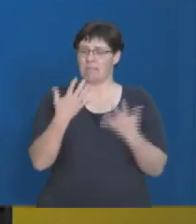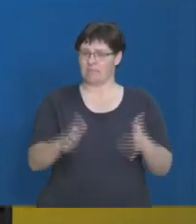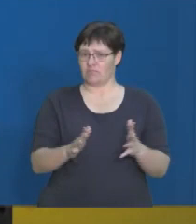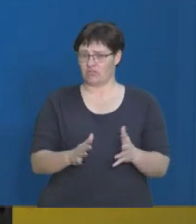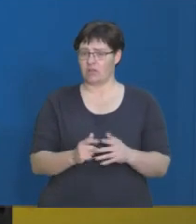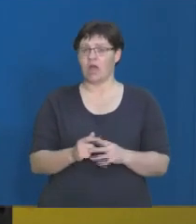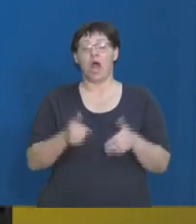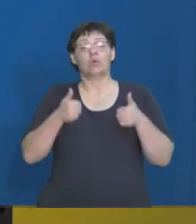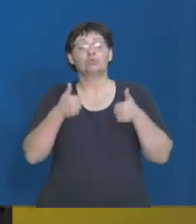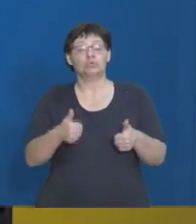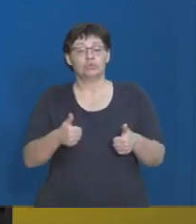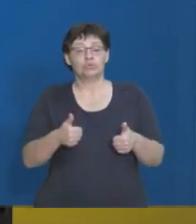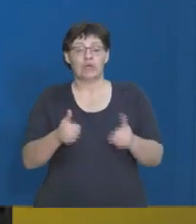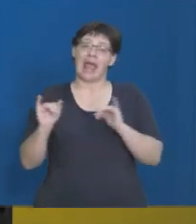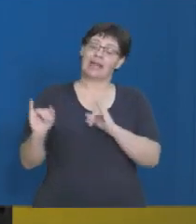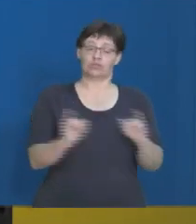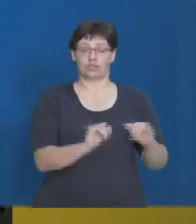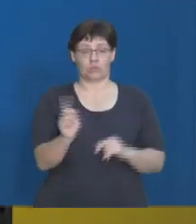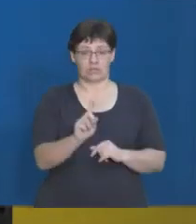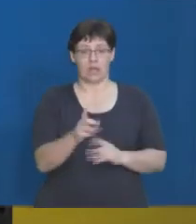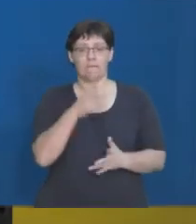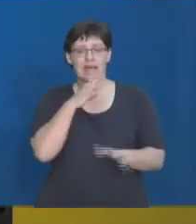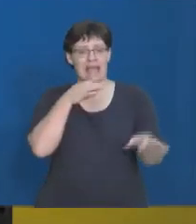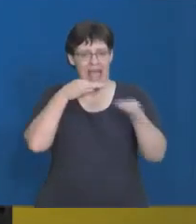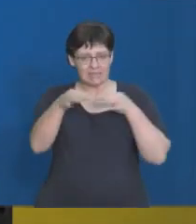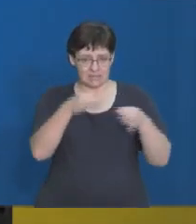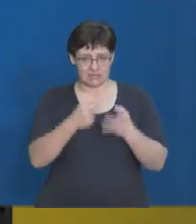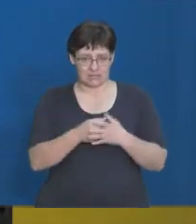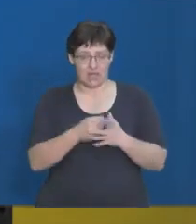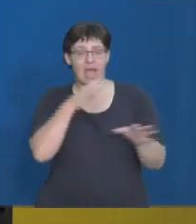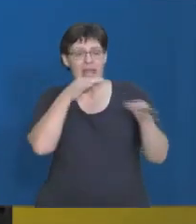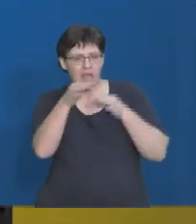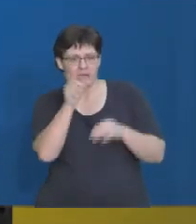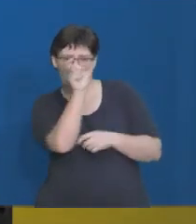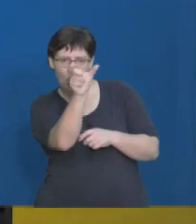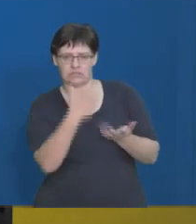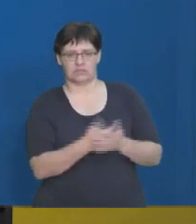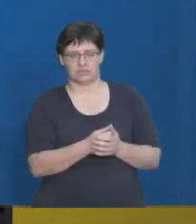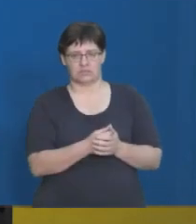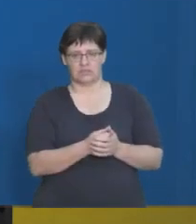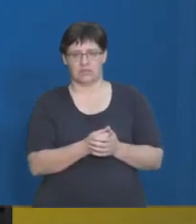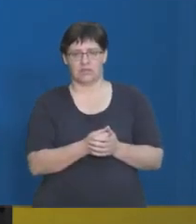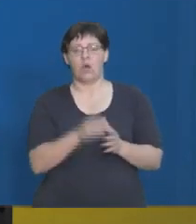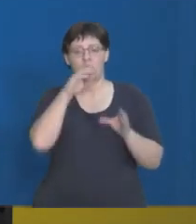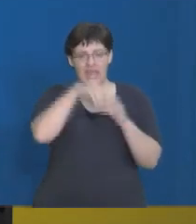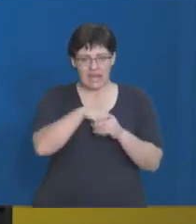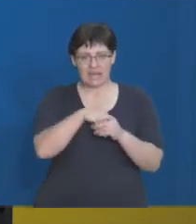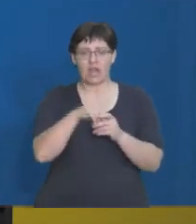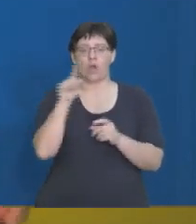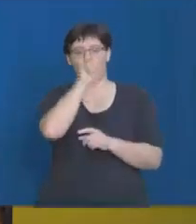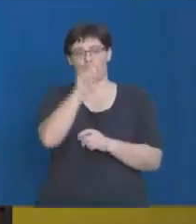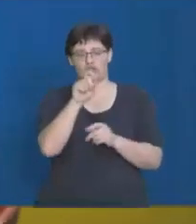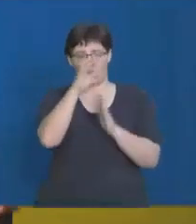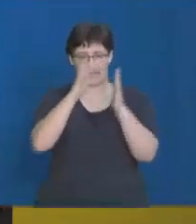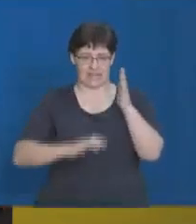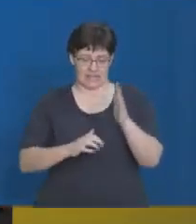a good part or a good introduction is to define. Define a term, define a word there in your essay question.